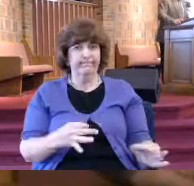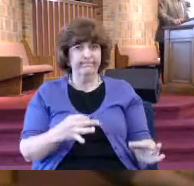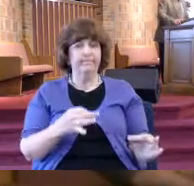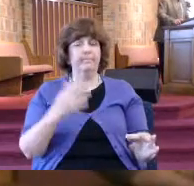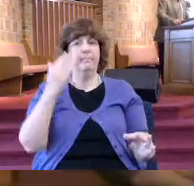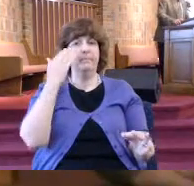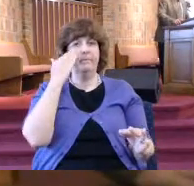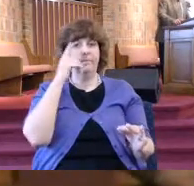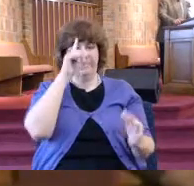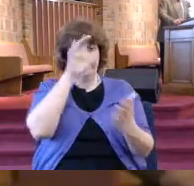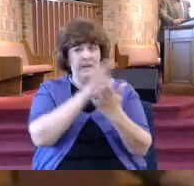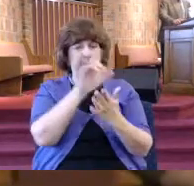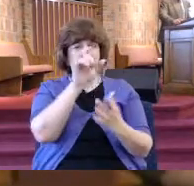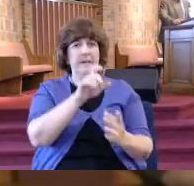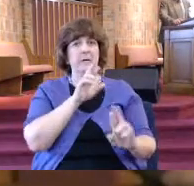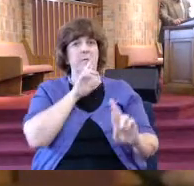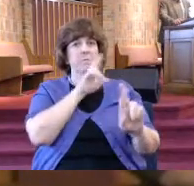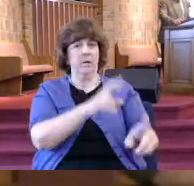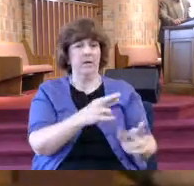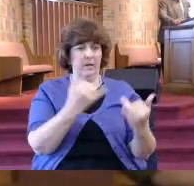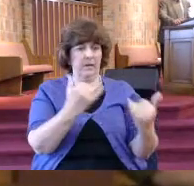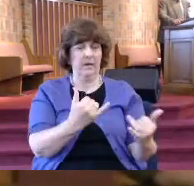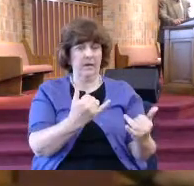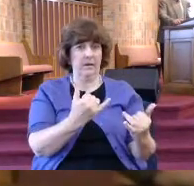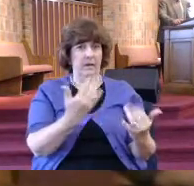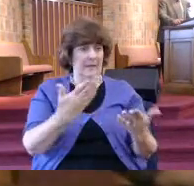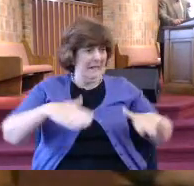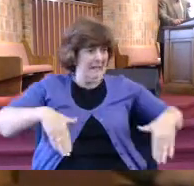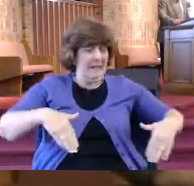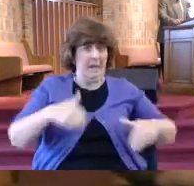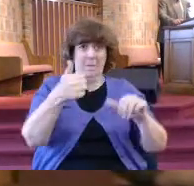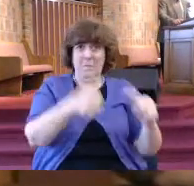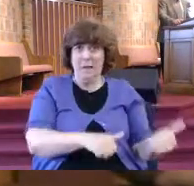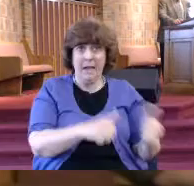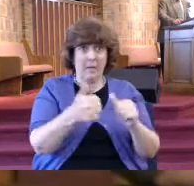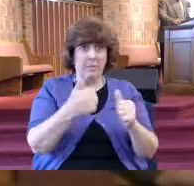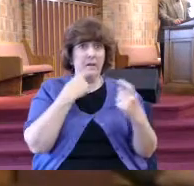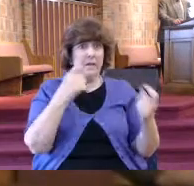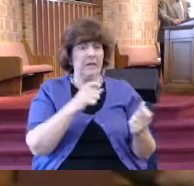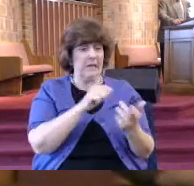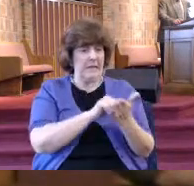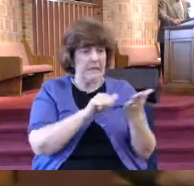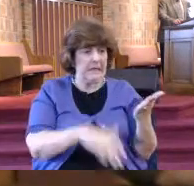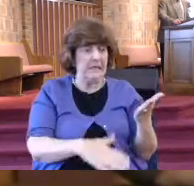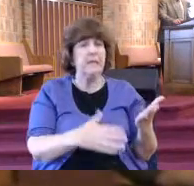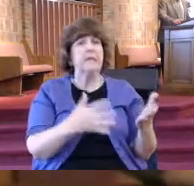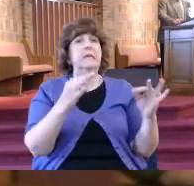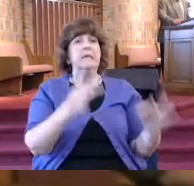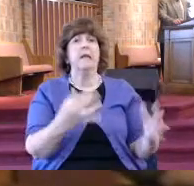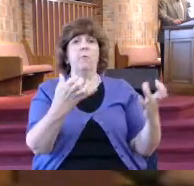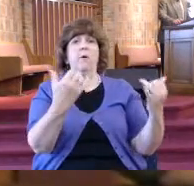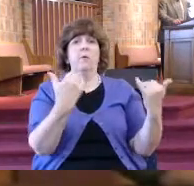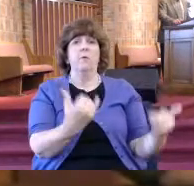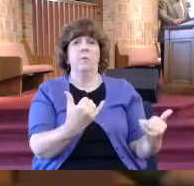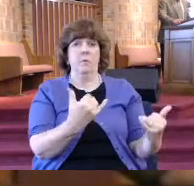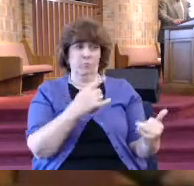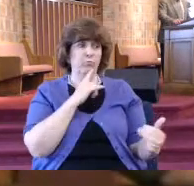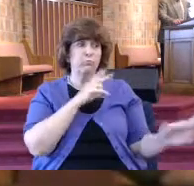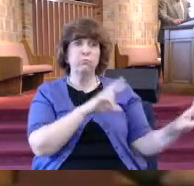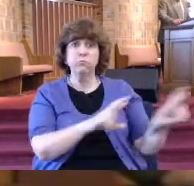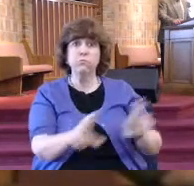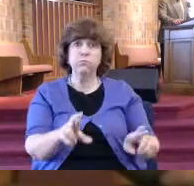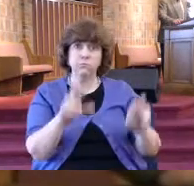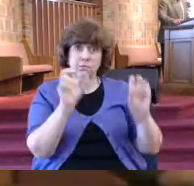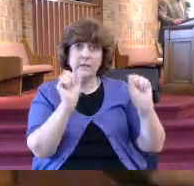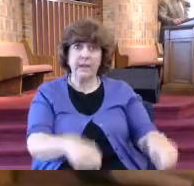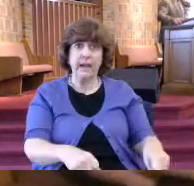may be that you have not been baptized for the remission of your sins and would choose to do that today. Everything stands in readiness.